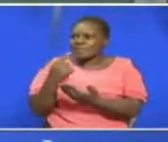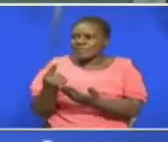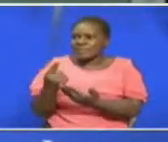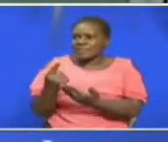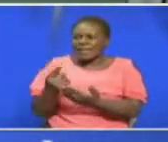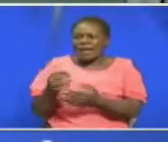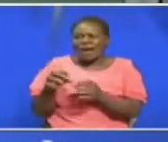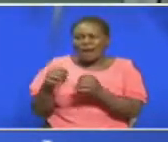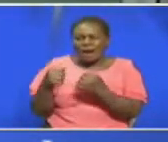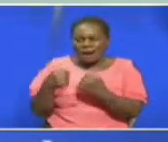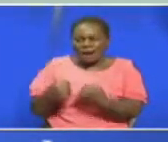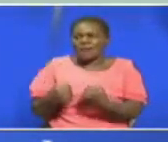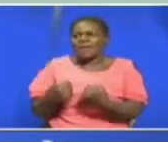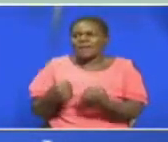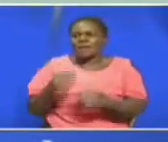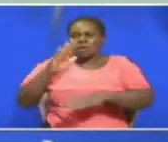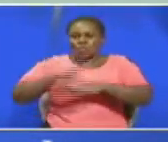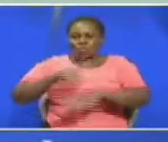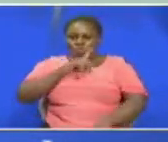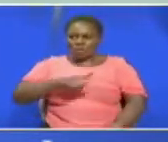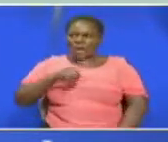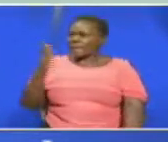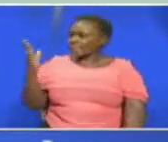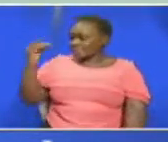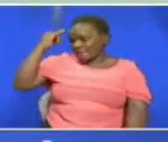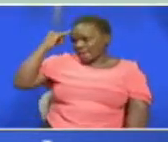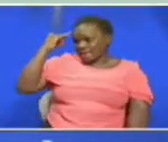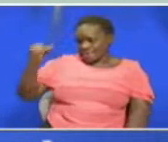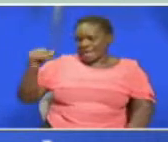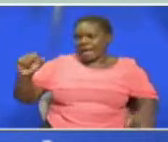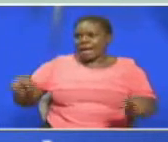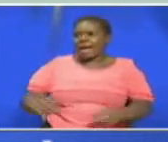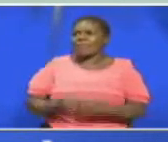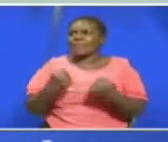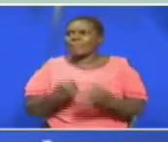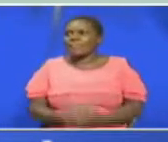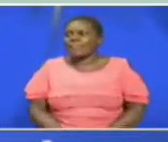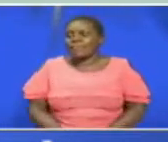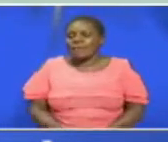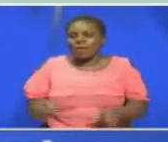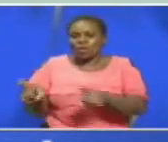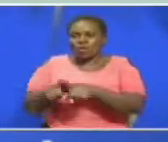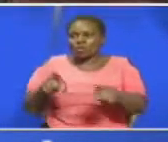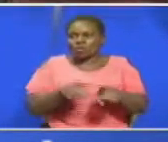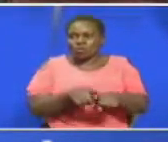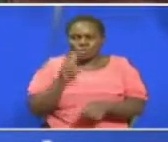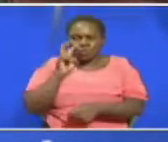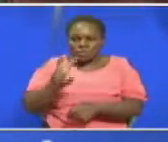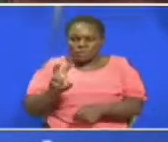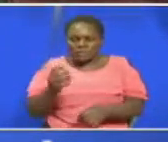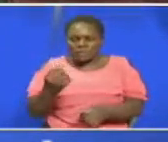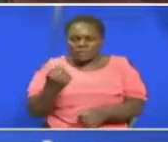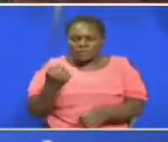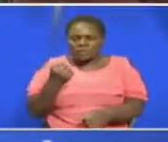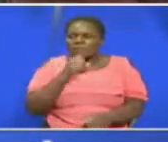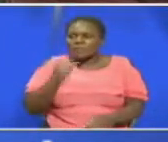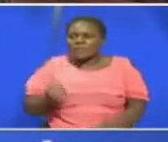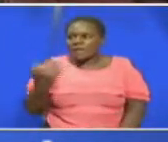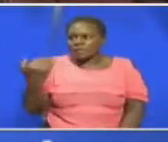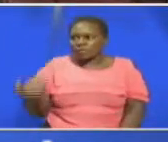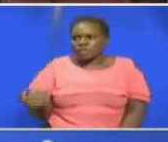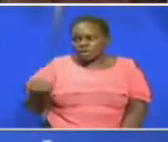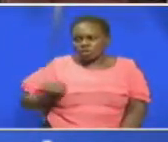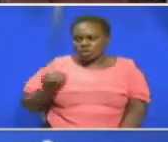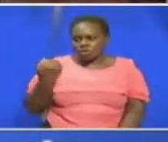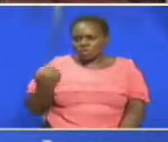been hectic. Good luck this creche idea materialized. She is also here to check on her granddaughter, as her